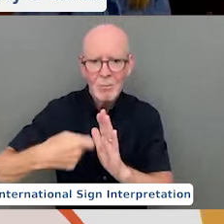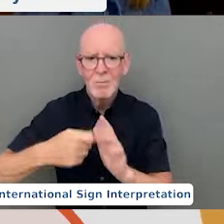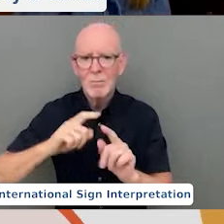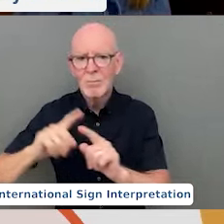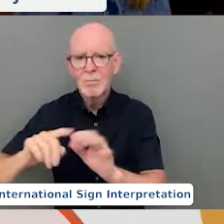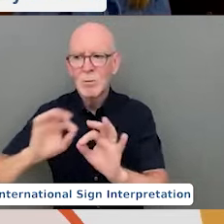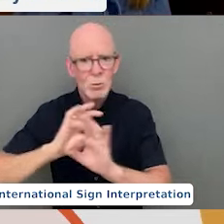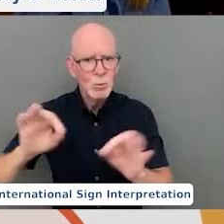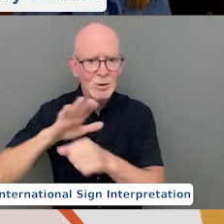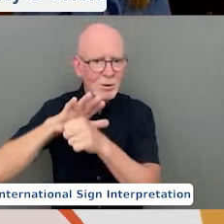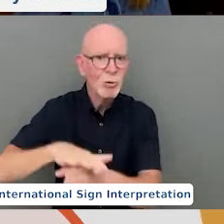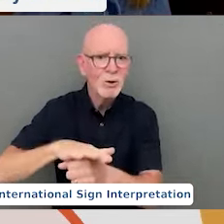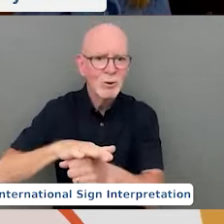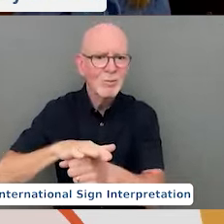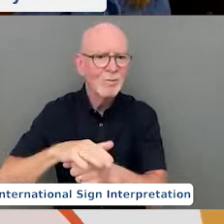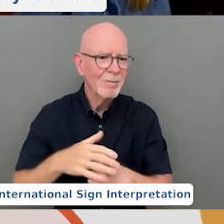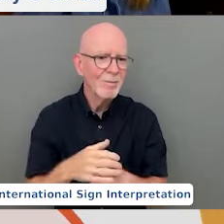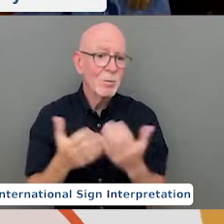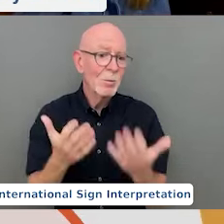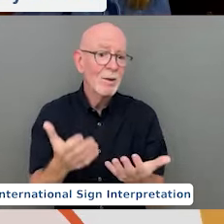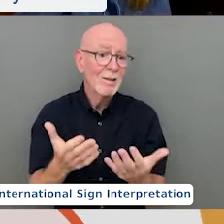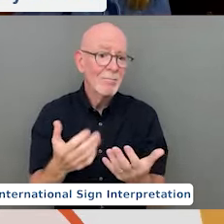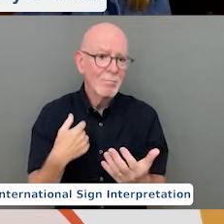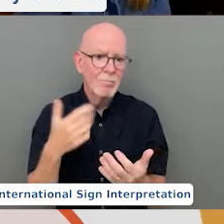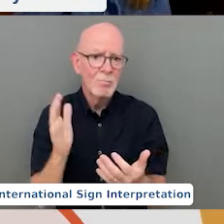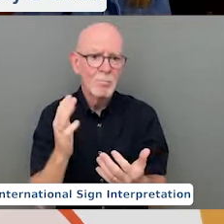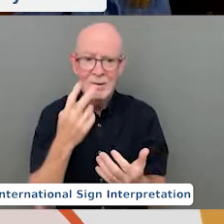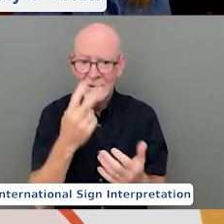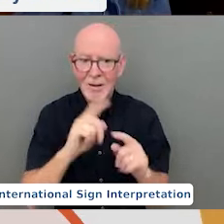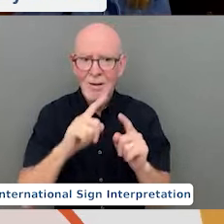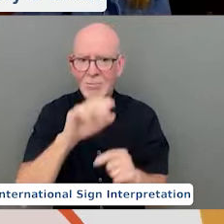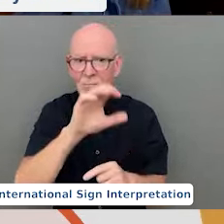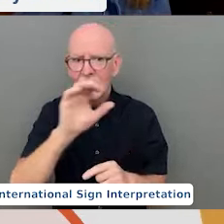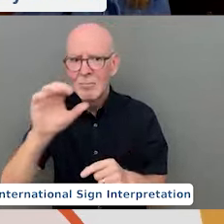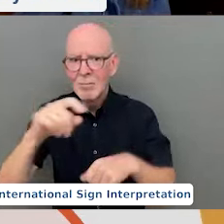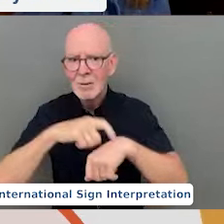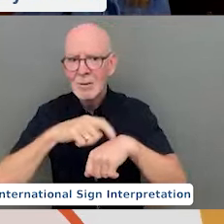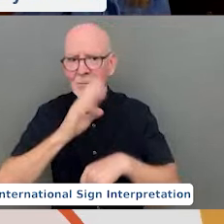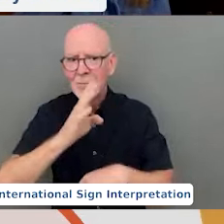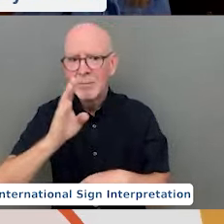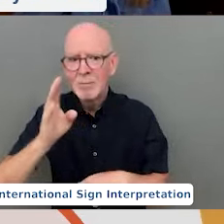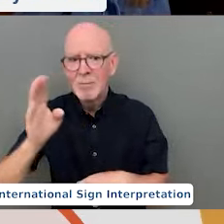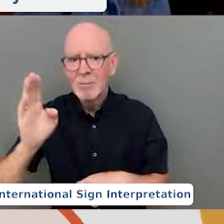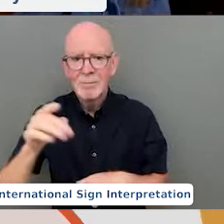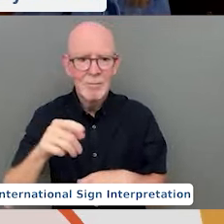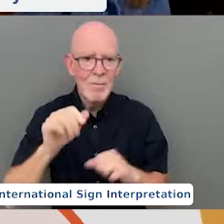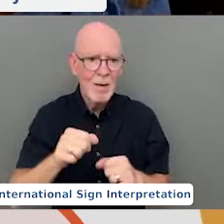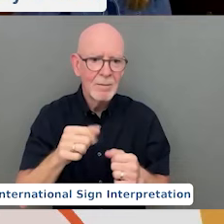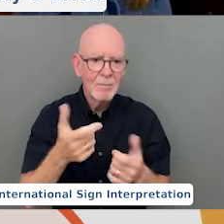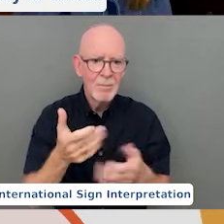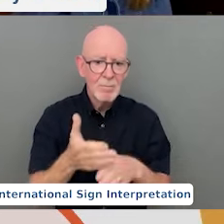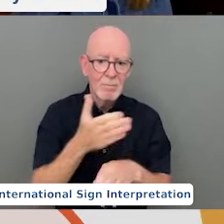we will hear examples of the precondition approach in action and experiences supporting inclusive multisectoral